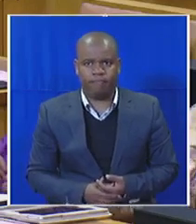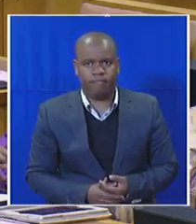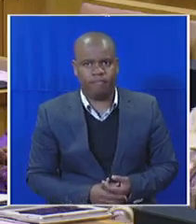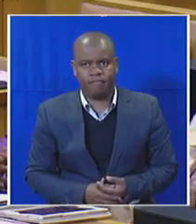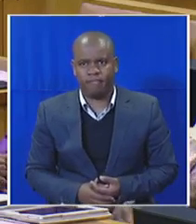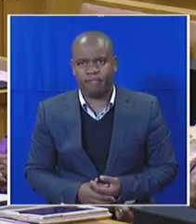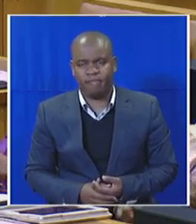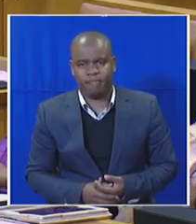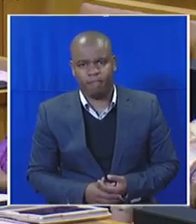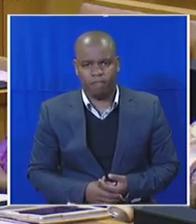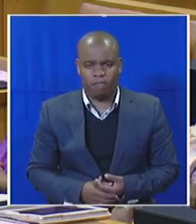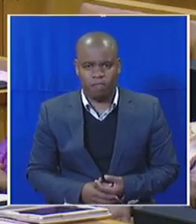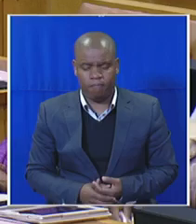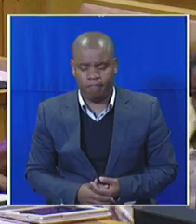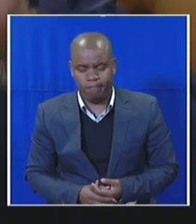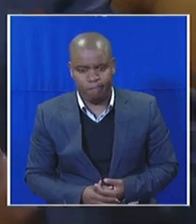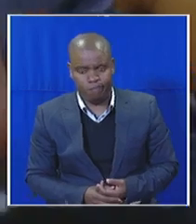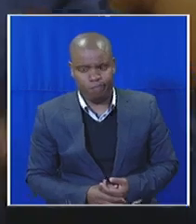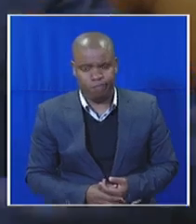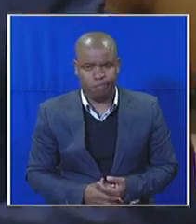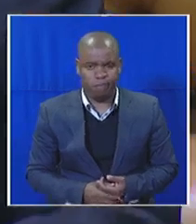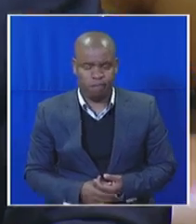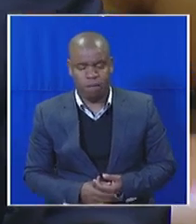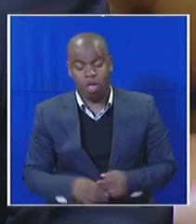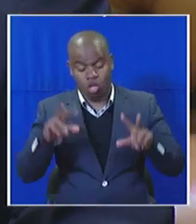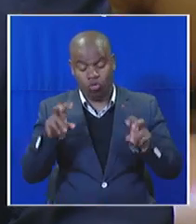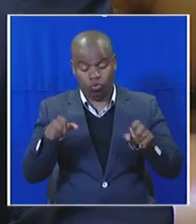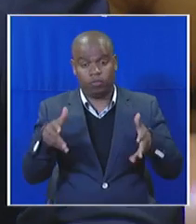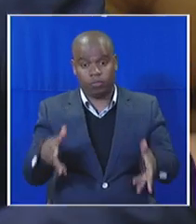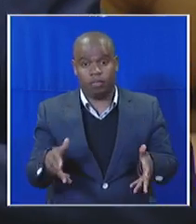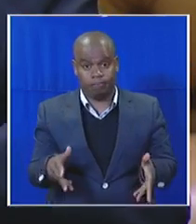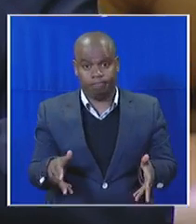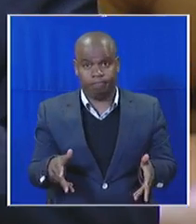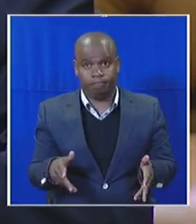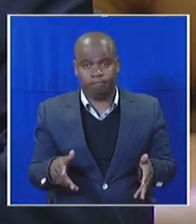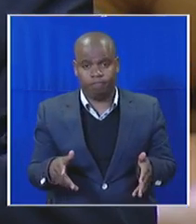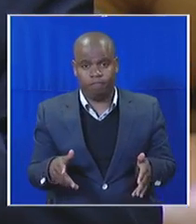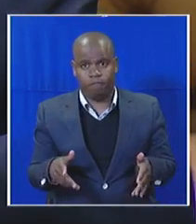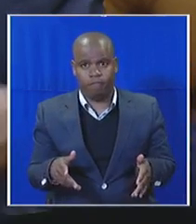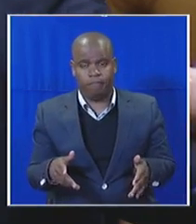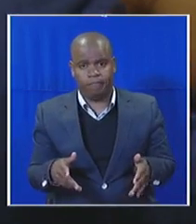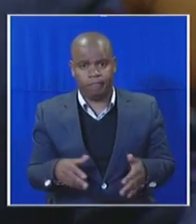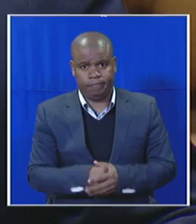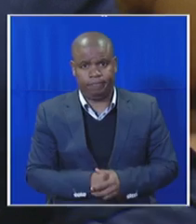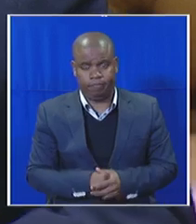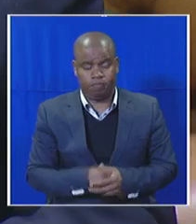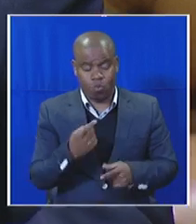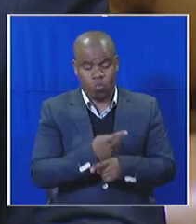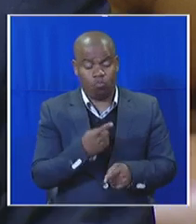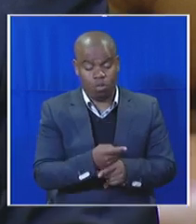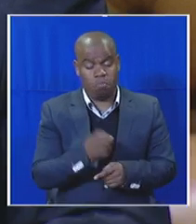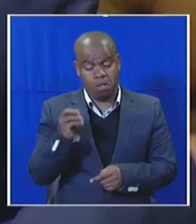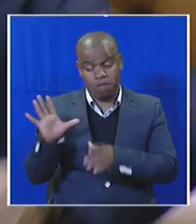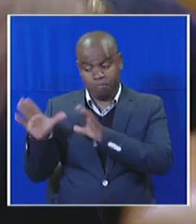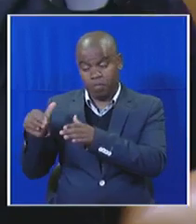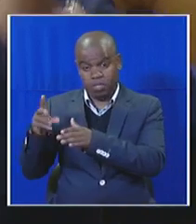The issue is, in the first instance, we pay no attention when the DA